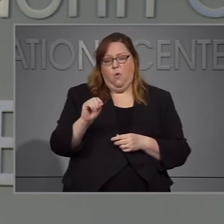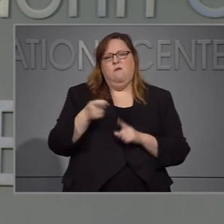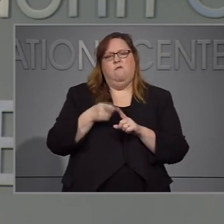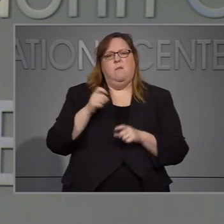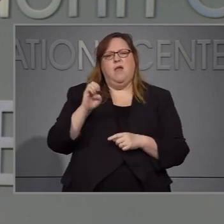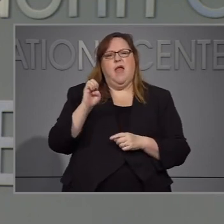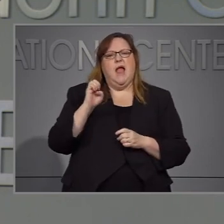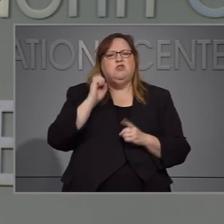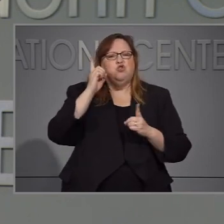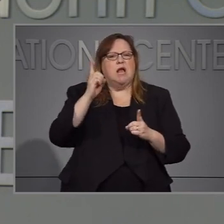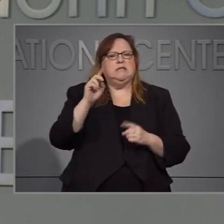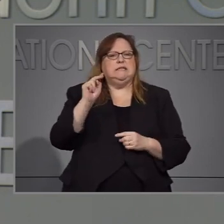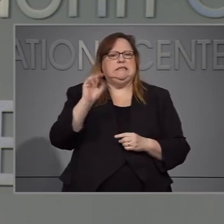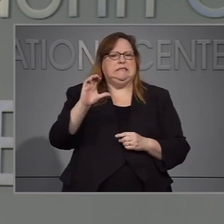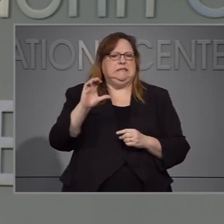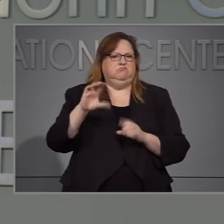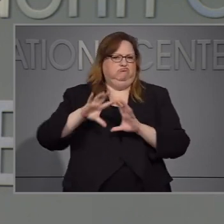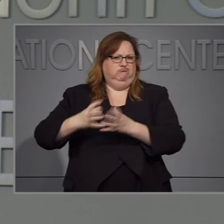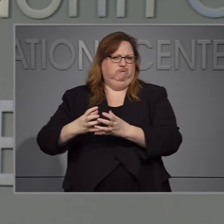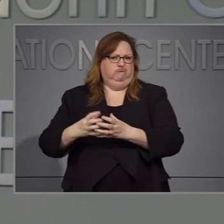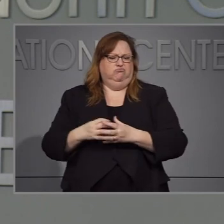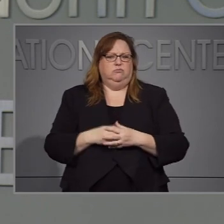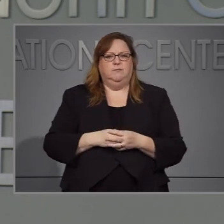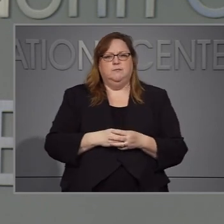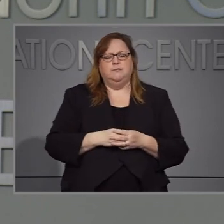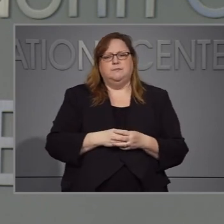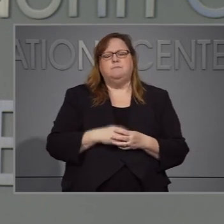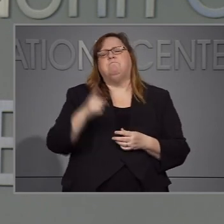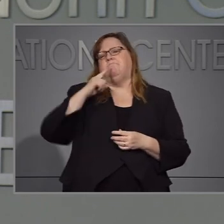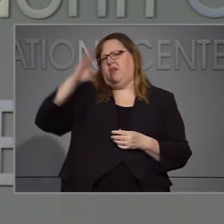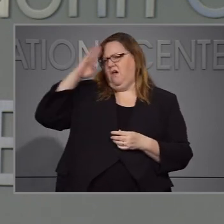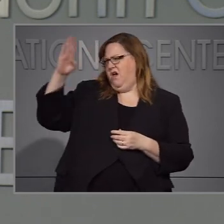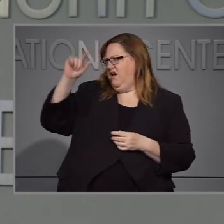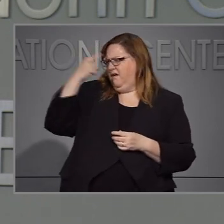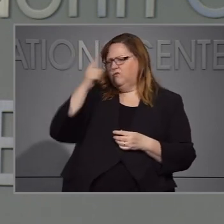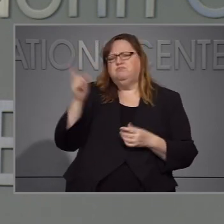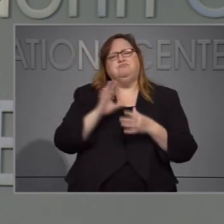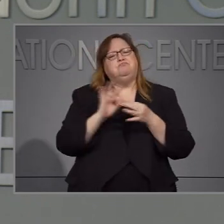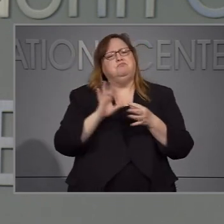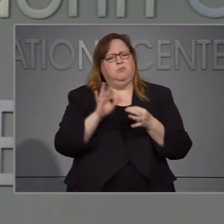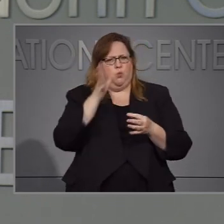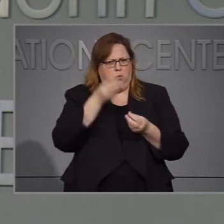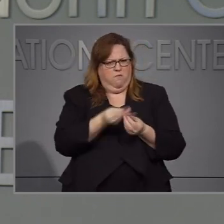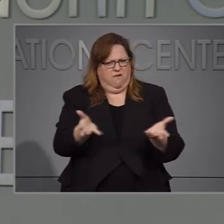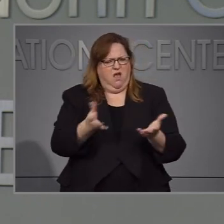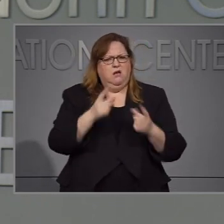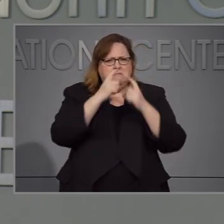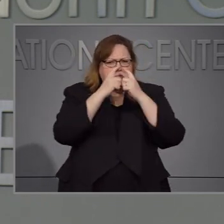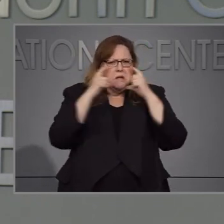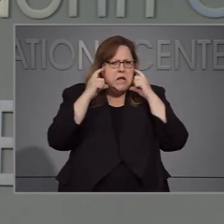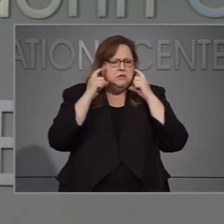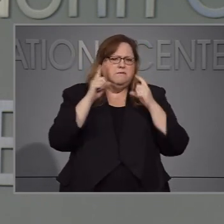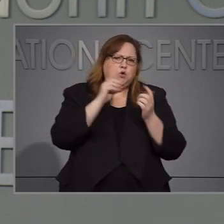Hi, Governor. In reference to the masks that you're providing to students, teachers, and staff, is that going to